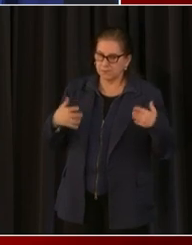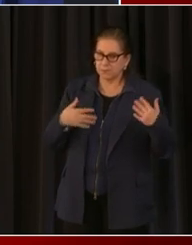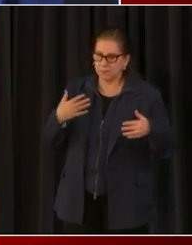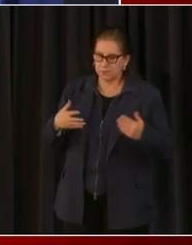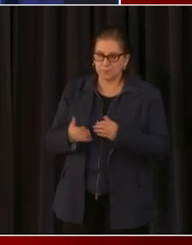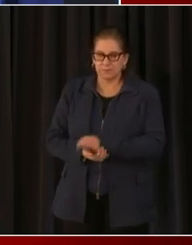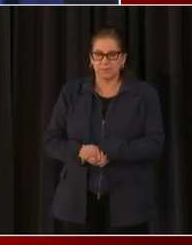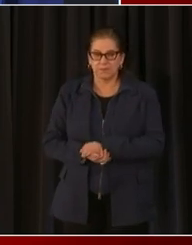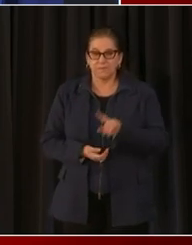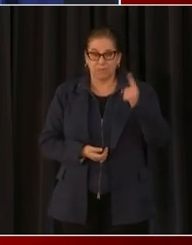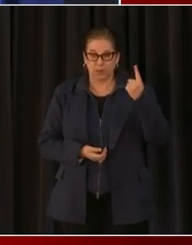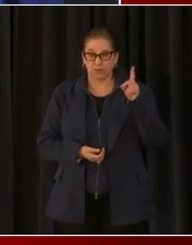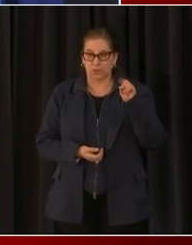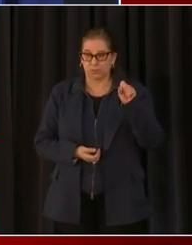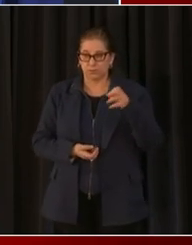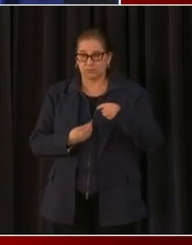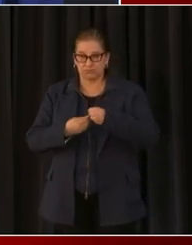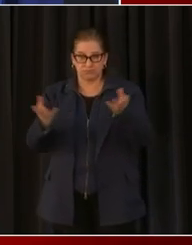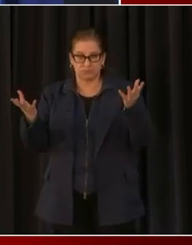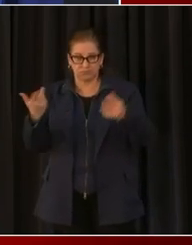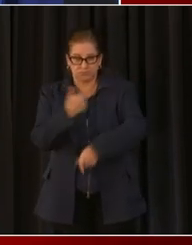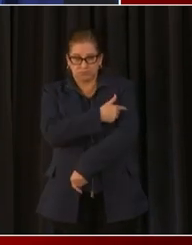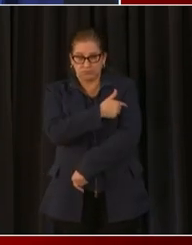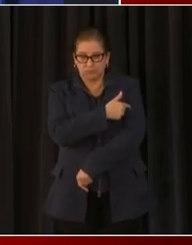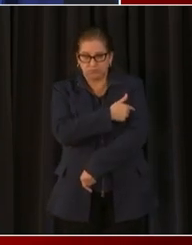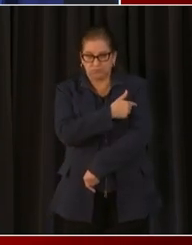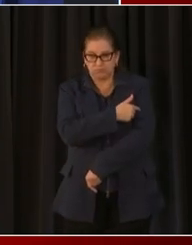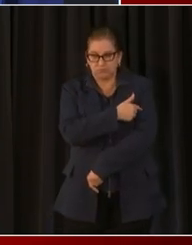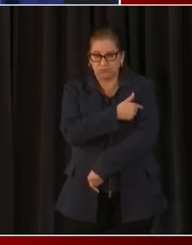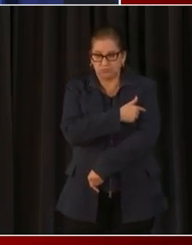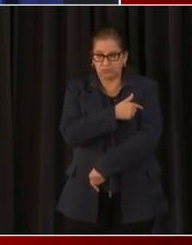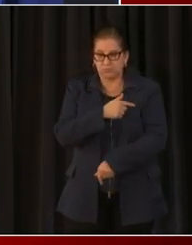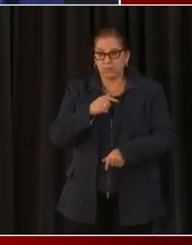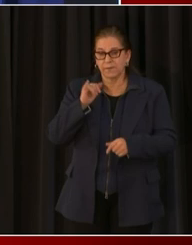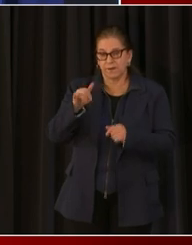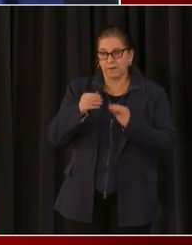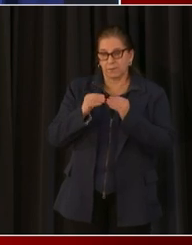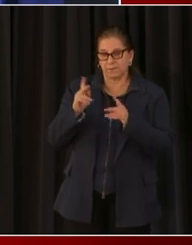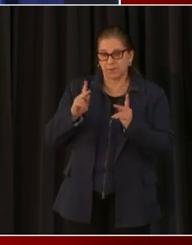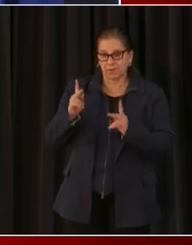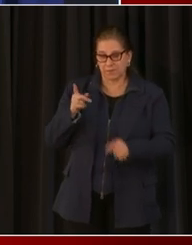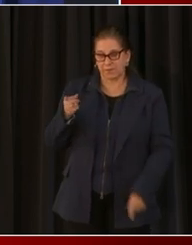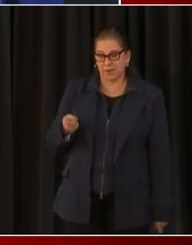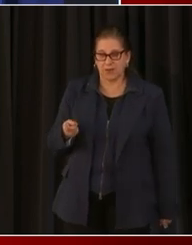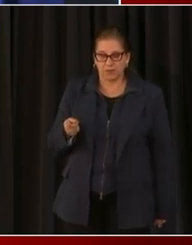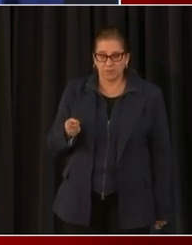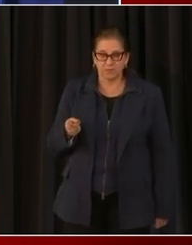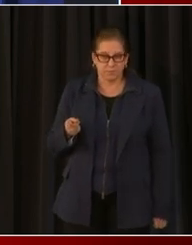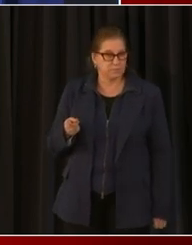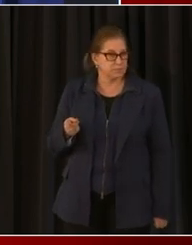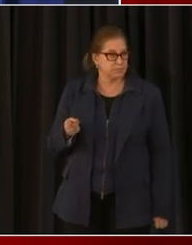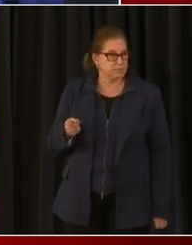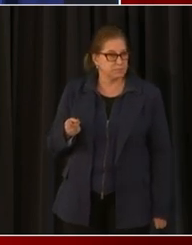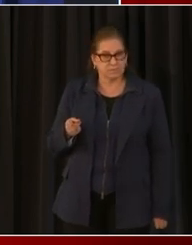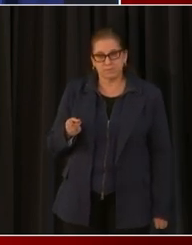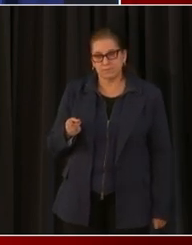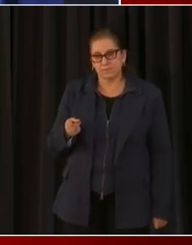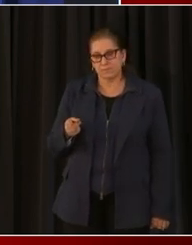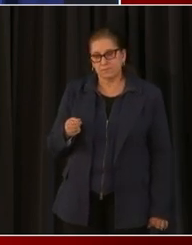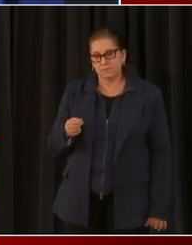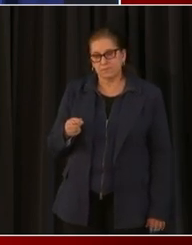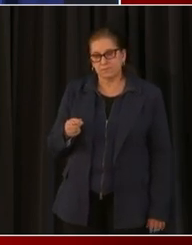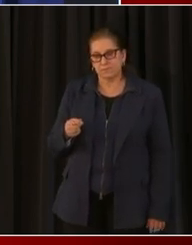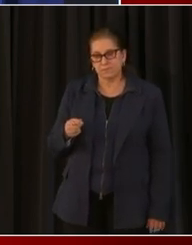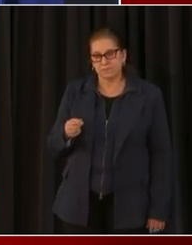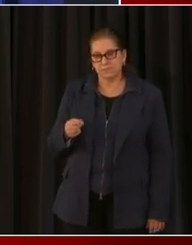on the first doses as an indicator of the number of people for whom vaccination has been initiated.